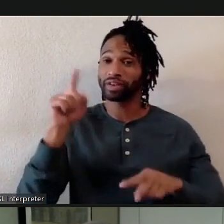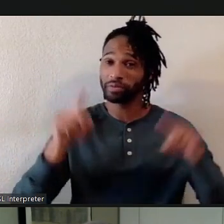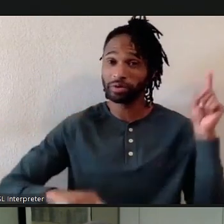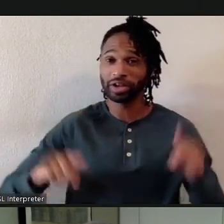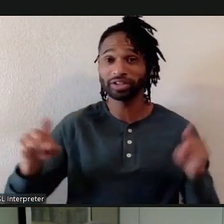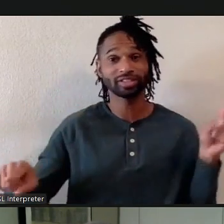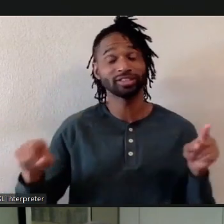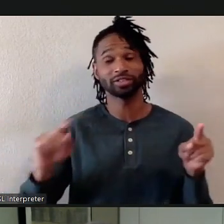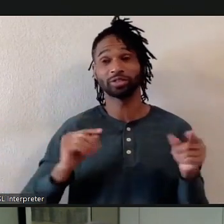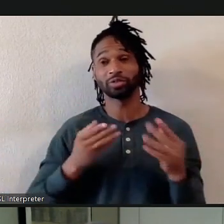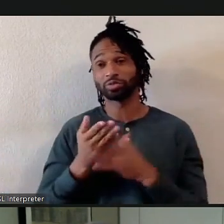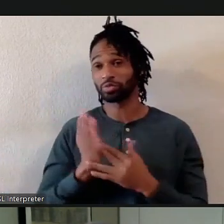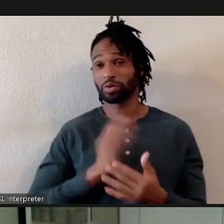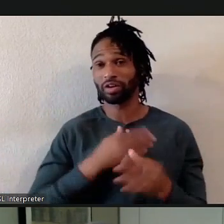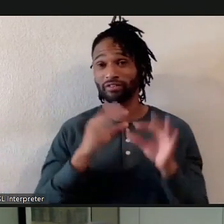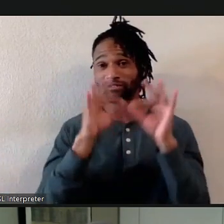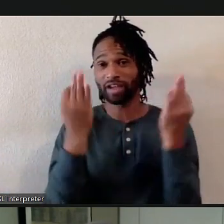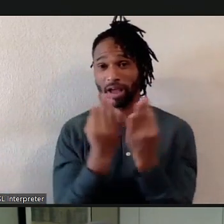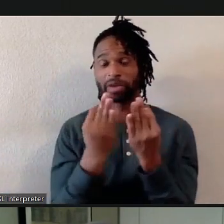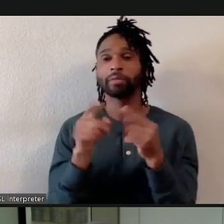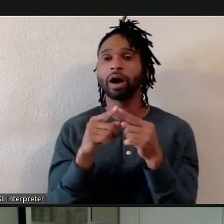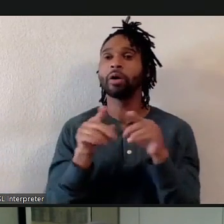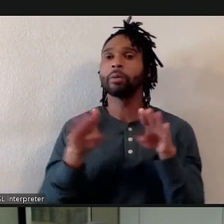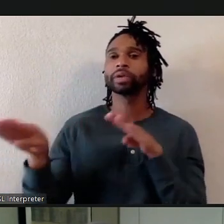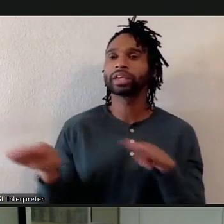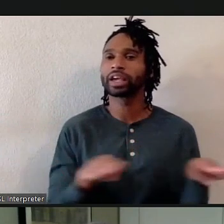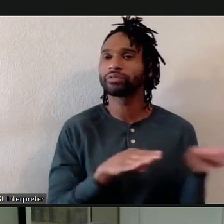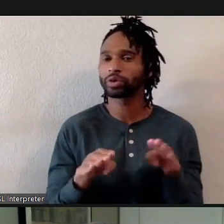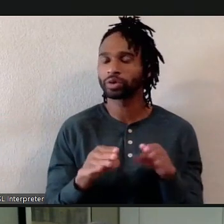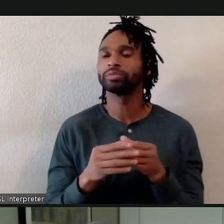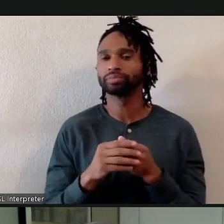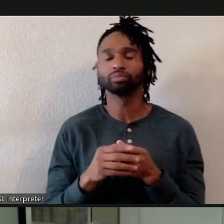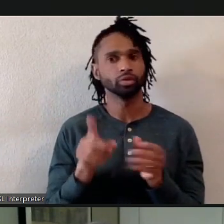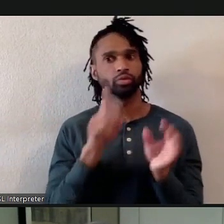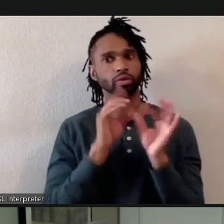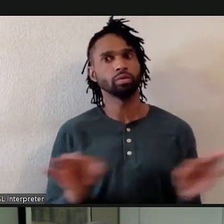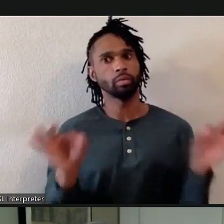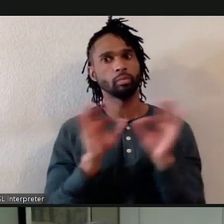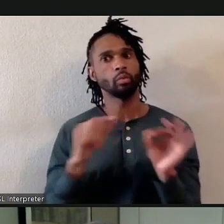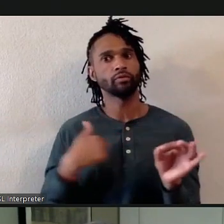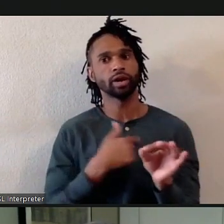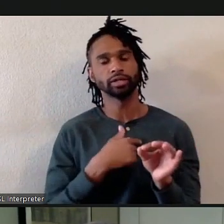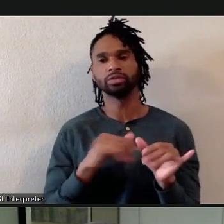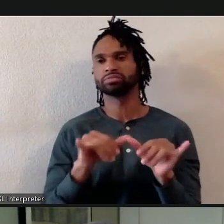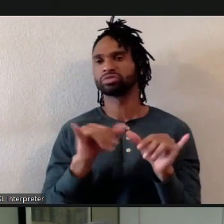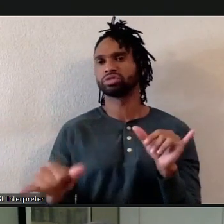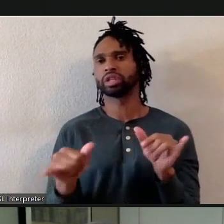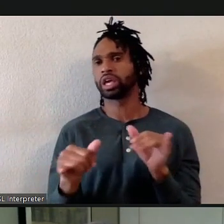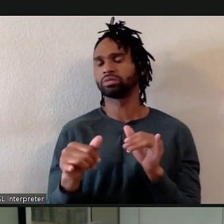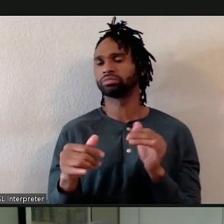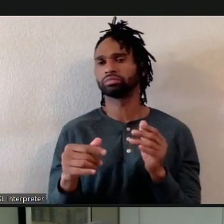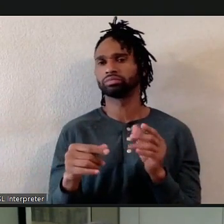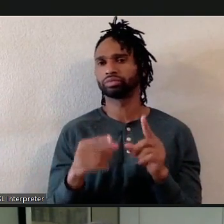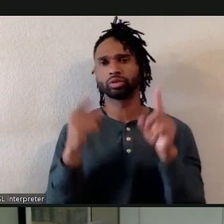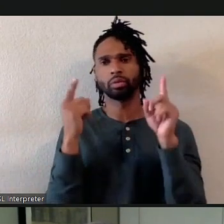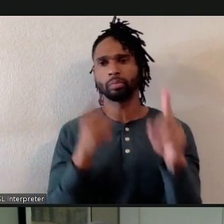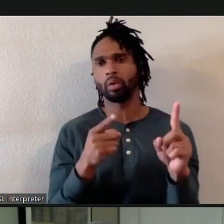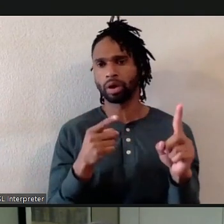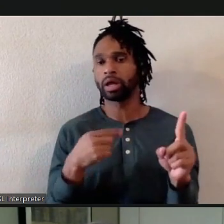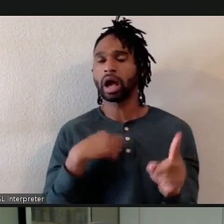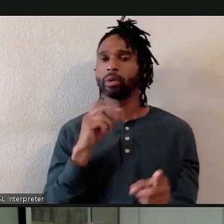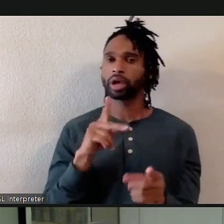families even on behaviors. And so it would be important for us all to stick with the principle, I'm okay to meet